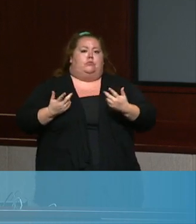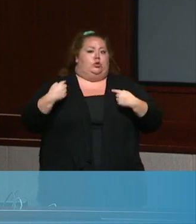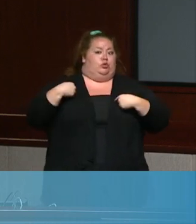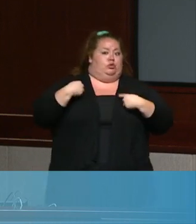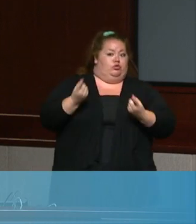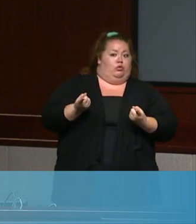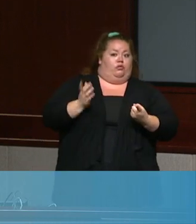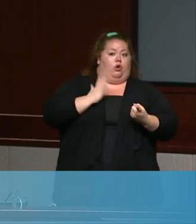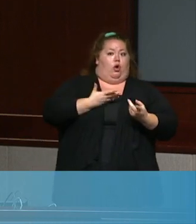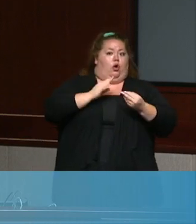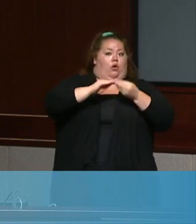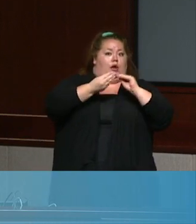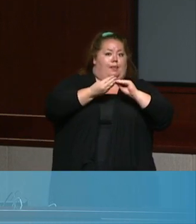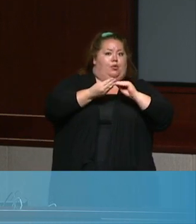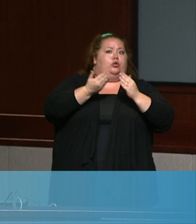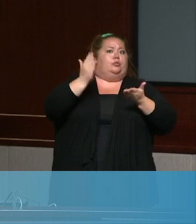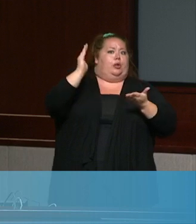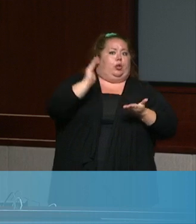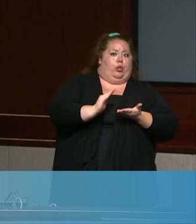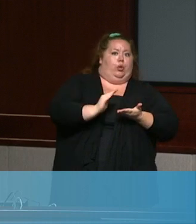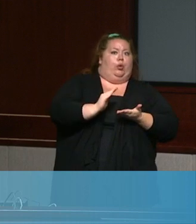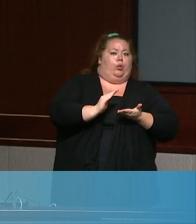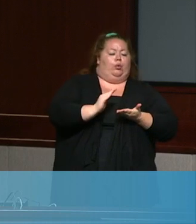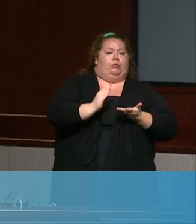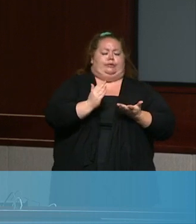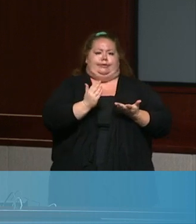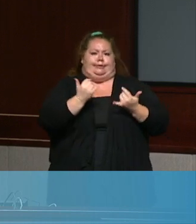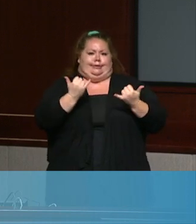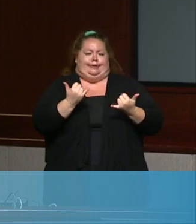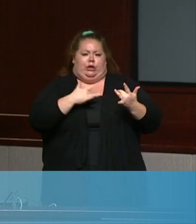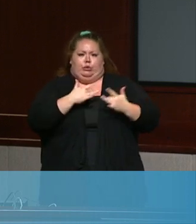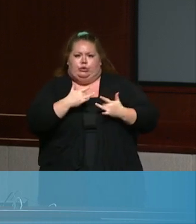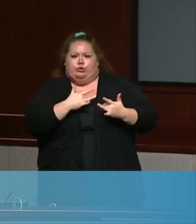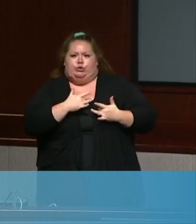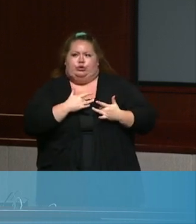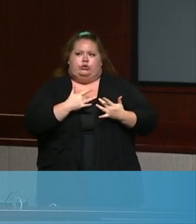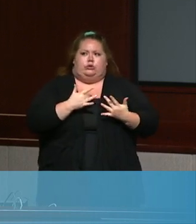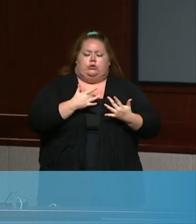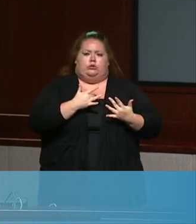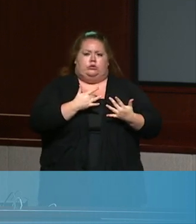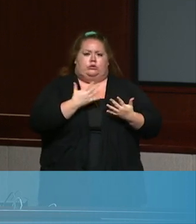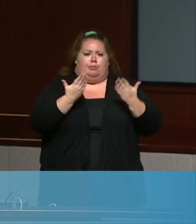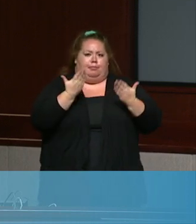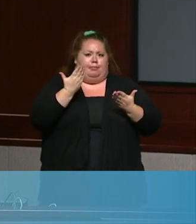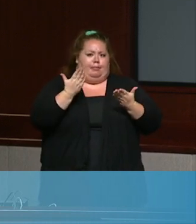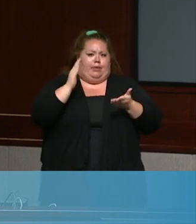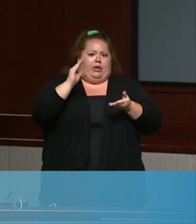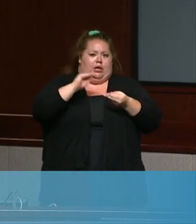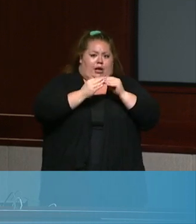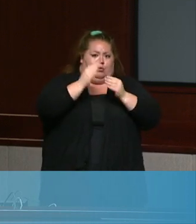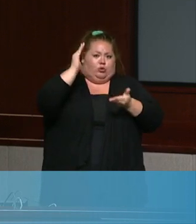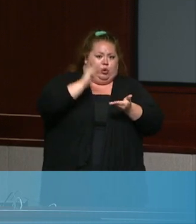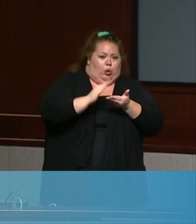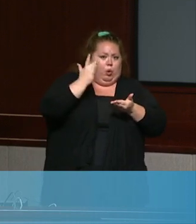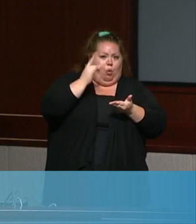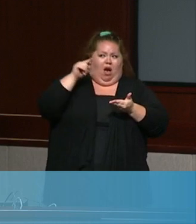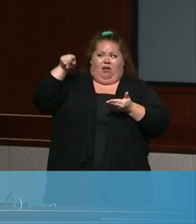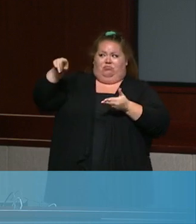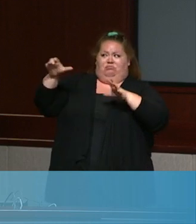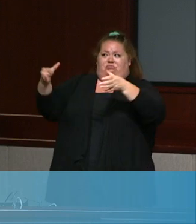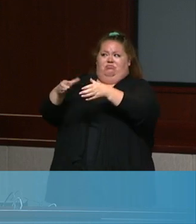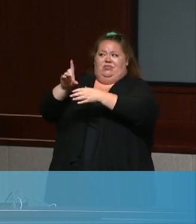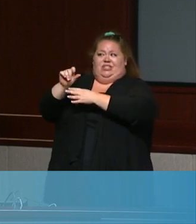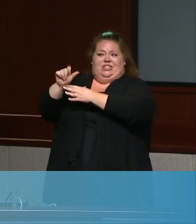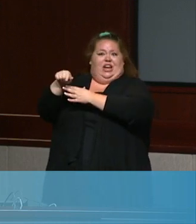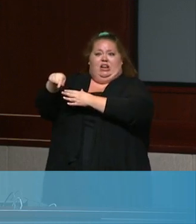been lower, we are concerned that those lower numbers are attributable to the state's database